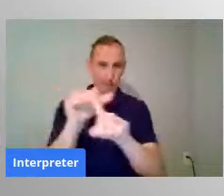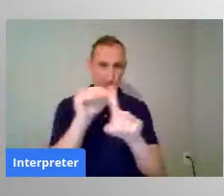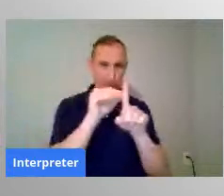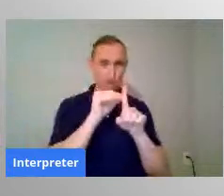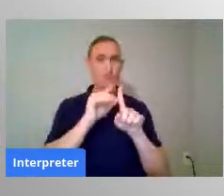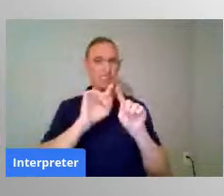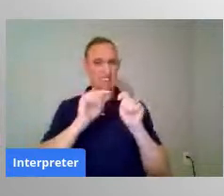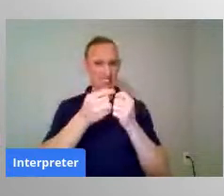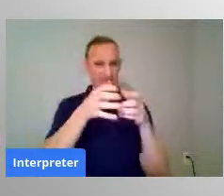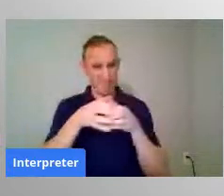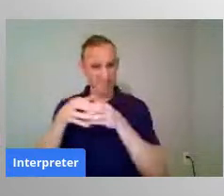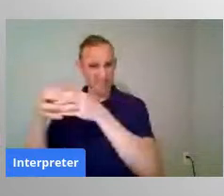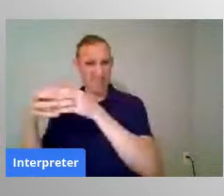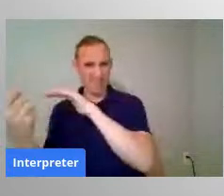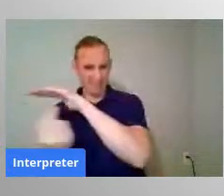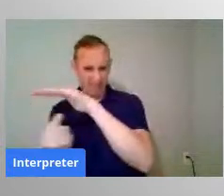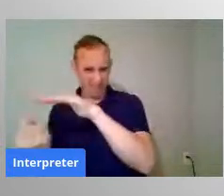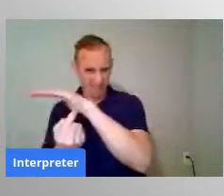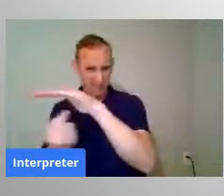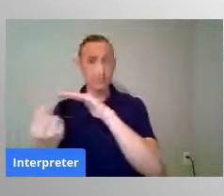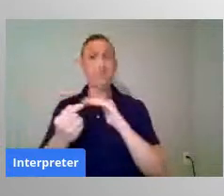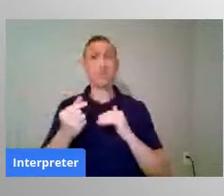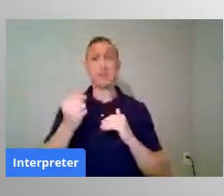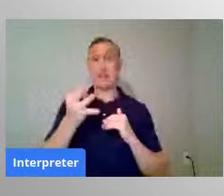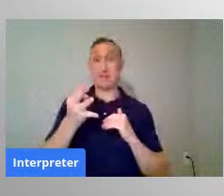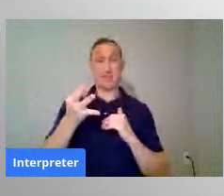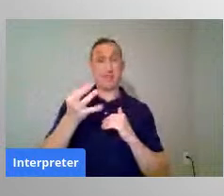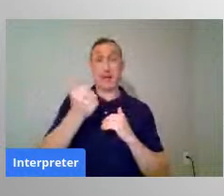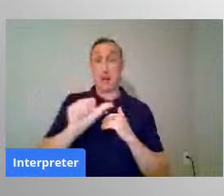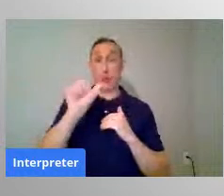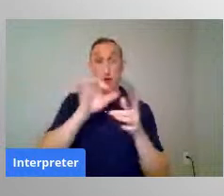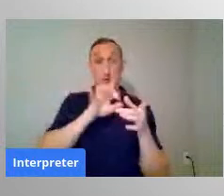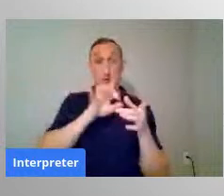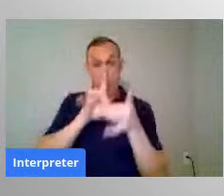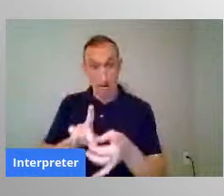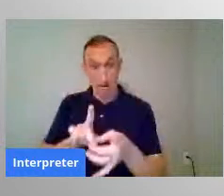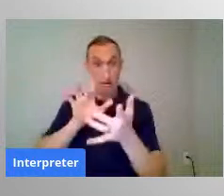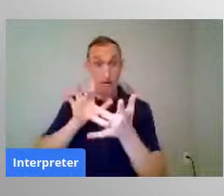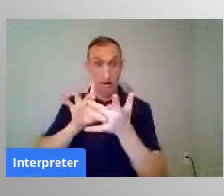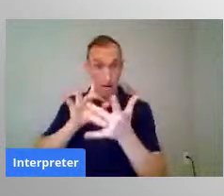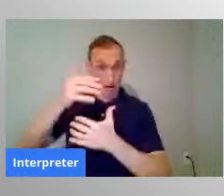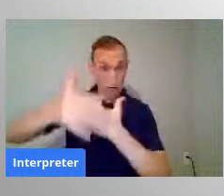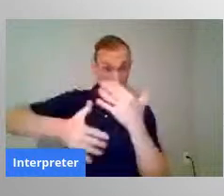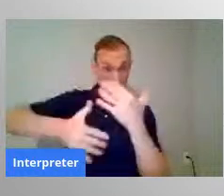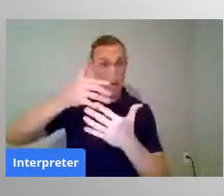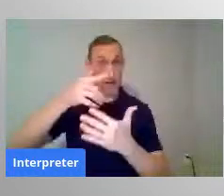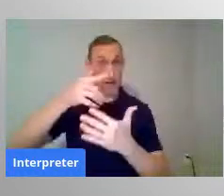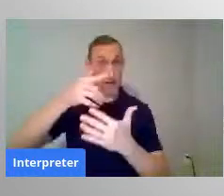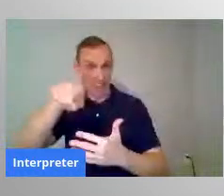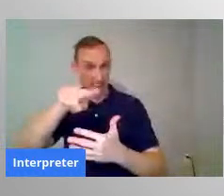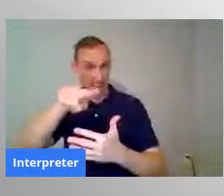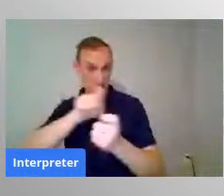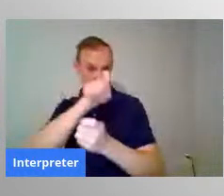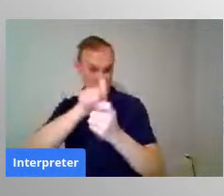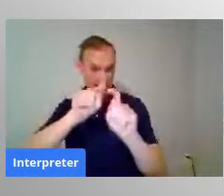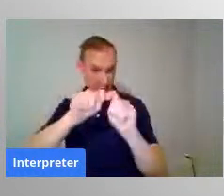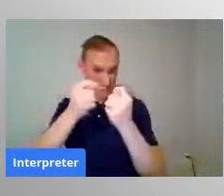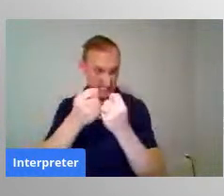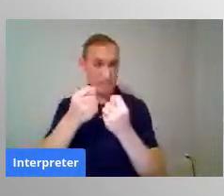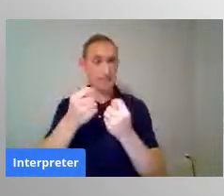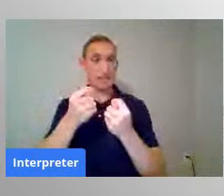weeks out, and anyone that's connected, and that includes practice as well as games, if there is a positive case reported.